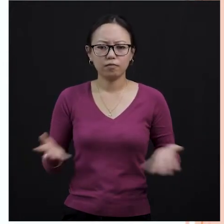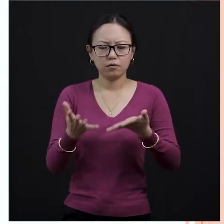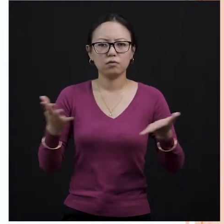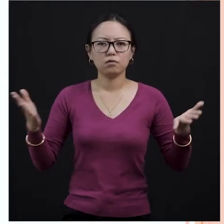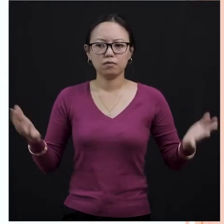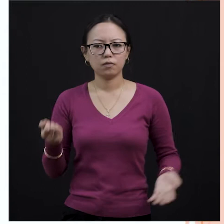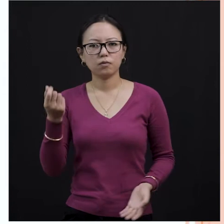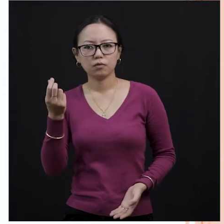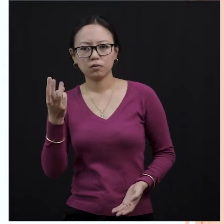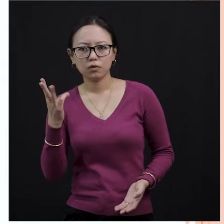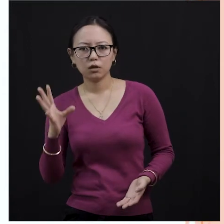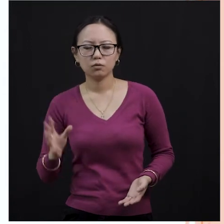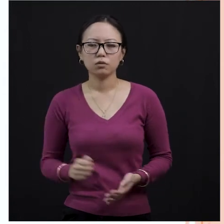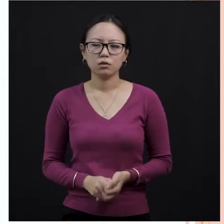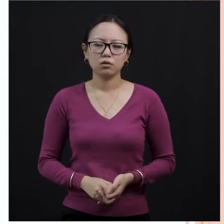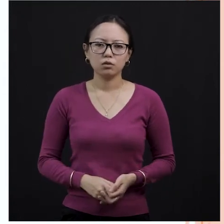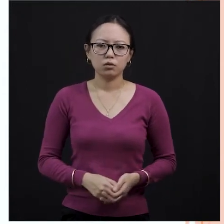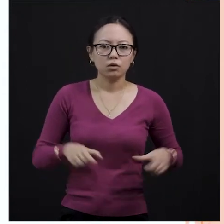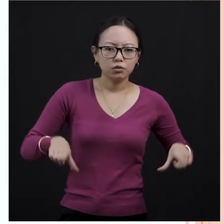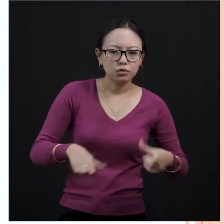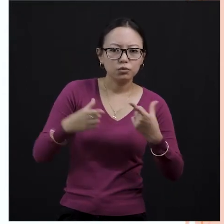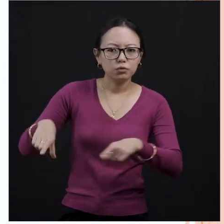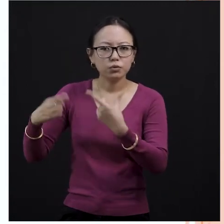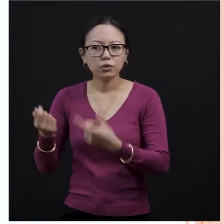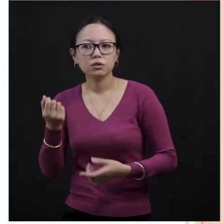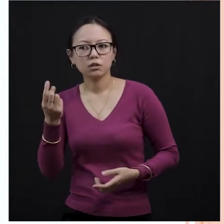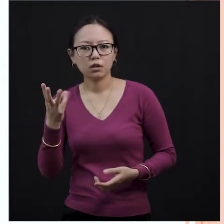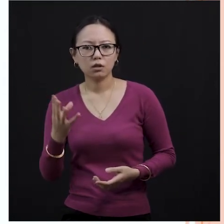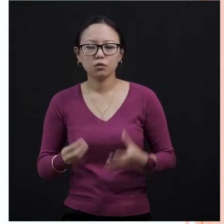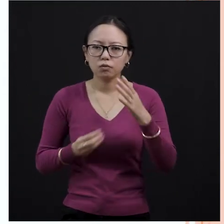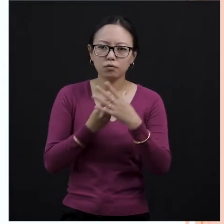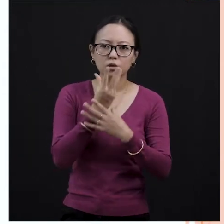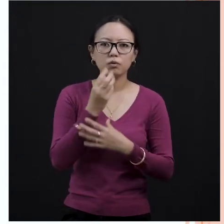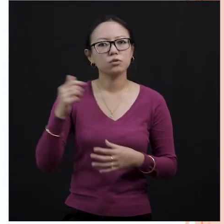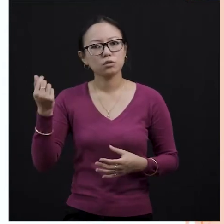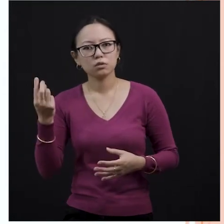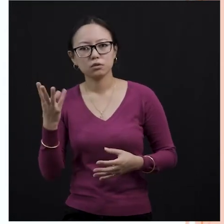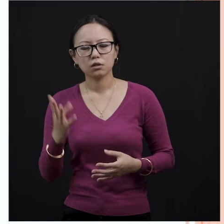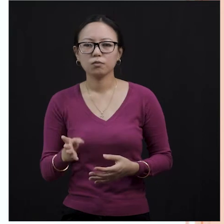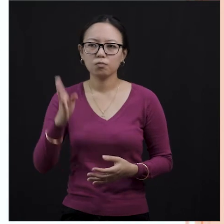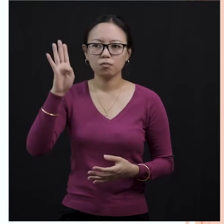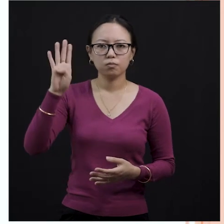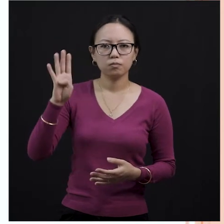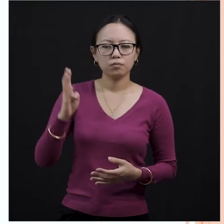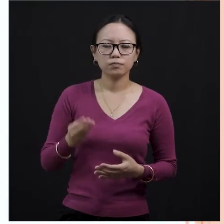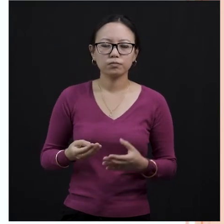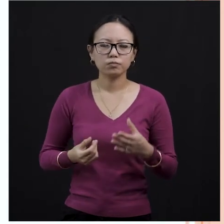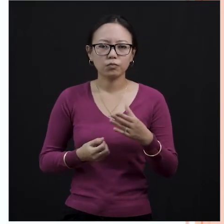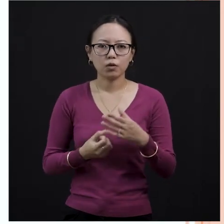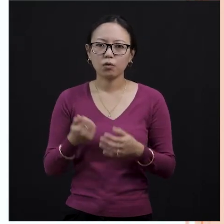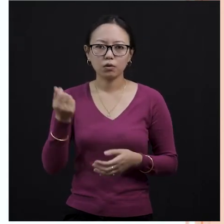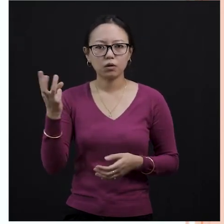We have counted trees, we have counted flowers, we have counted leaves, and we have